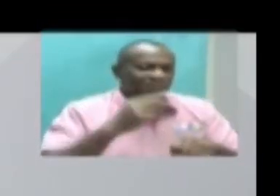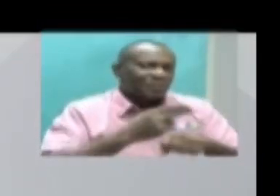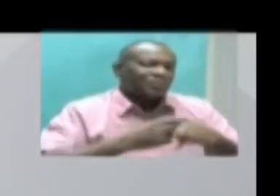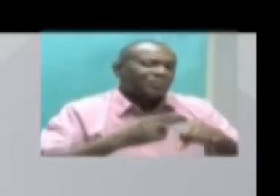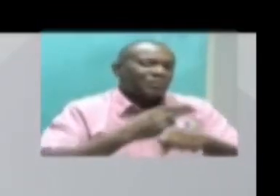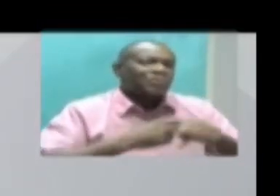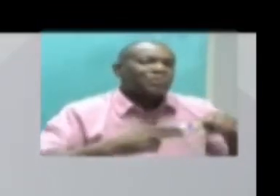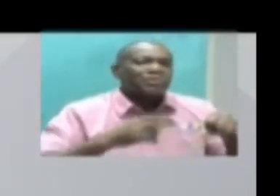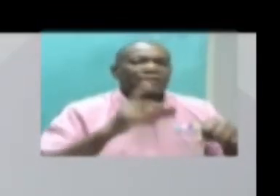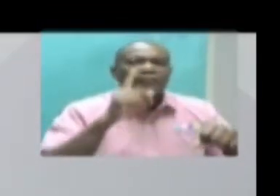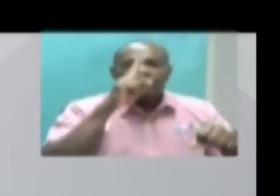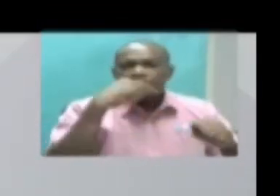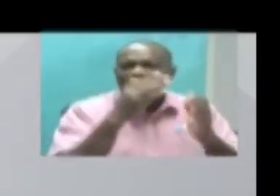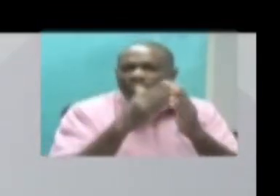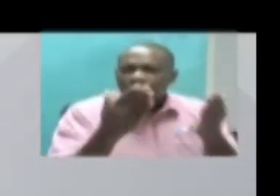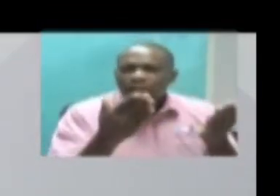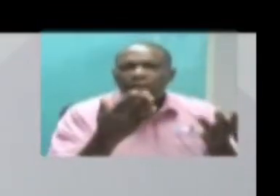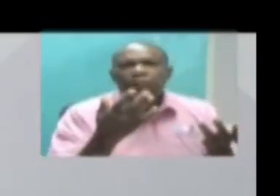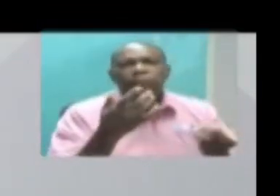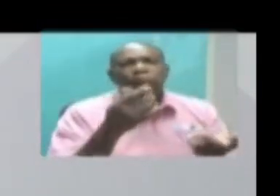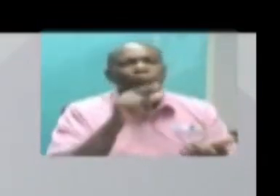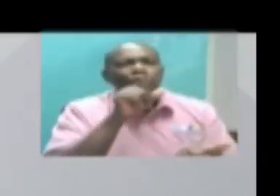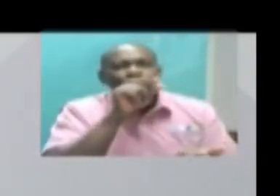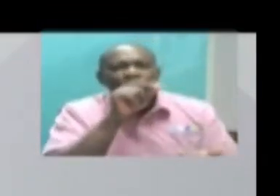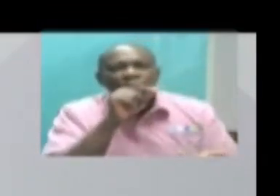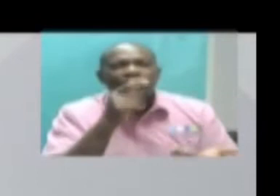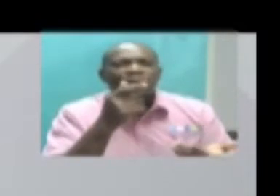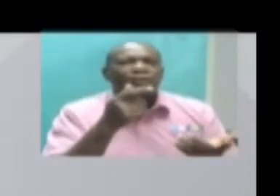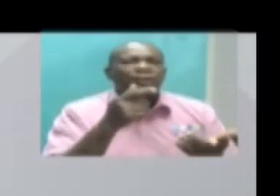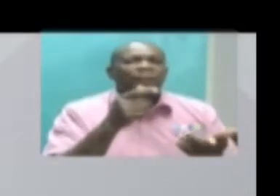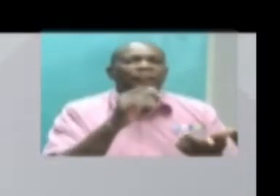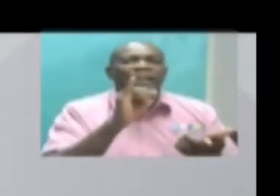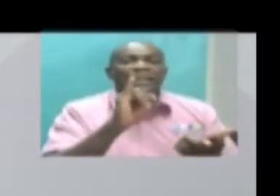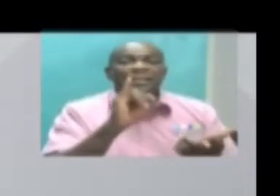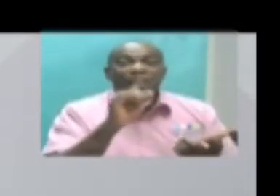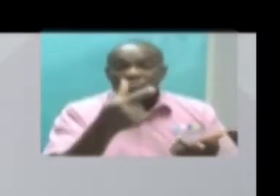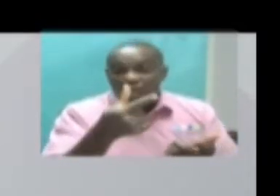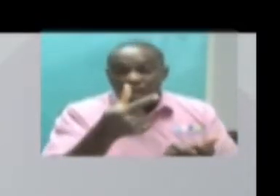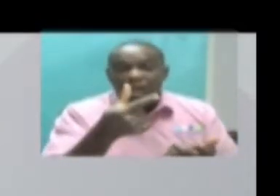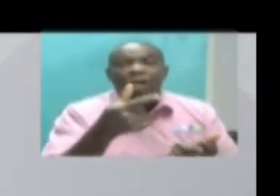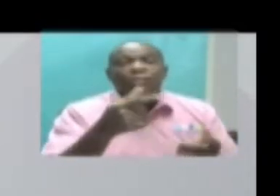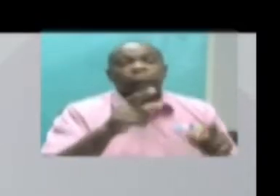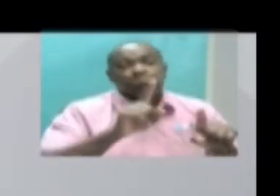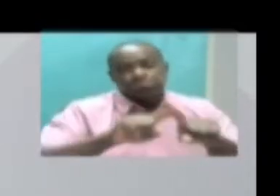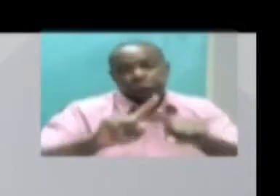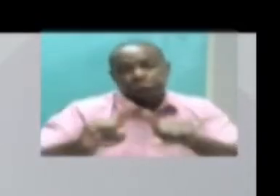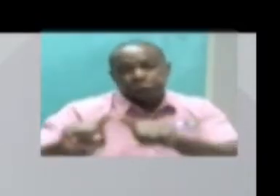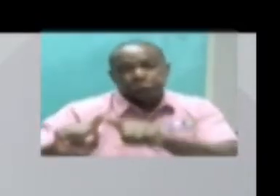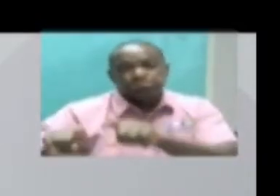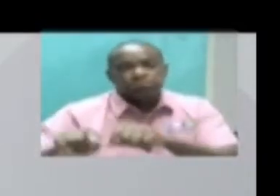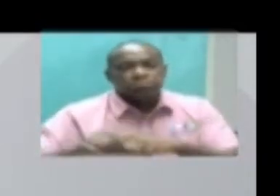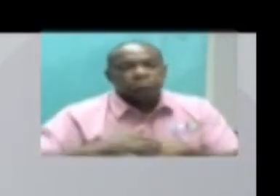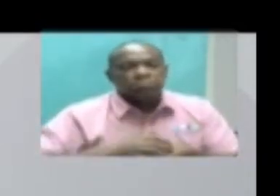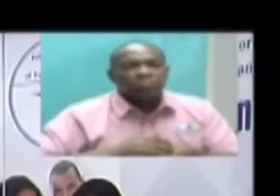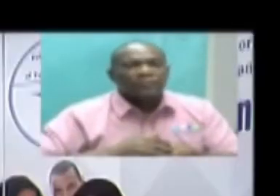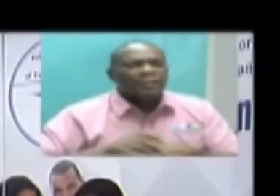let things run away from you. Don't be afraid of technology. It don't bite.